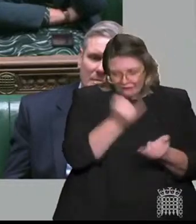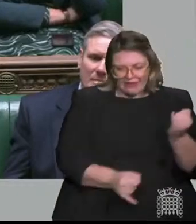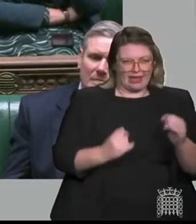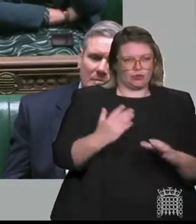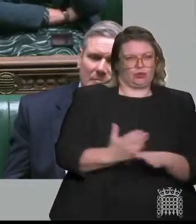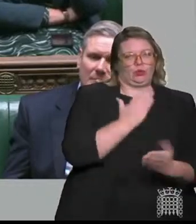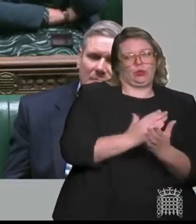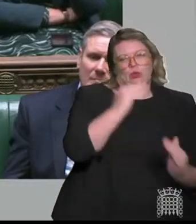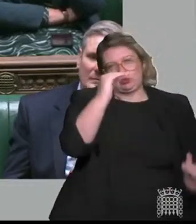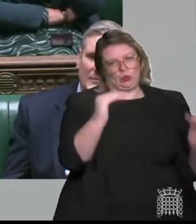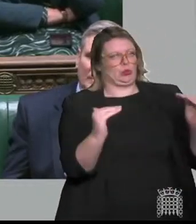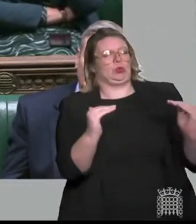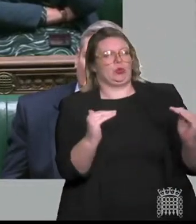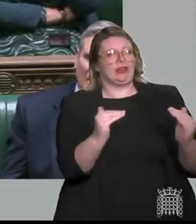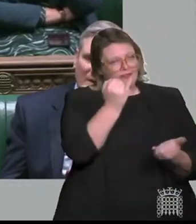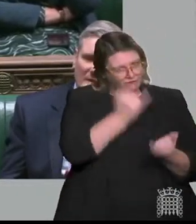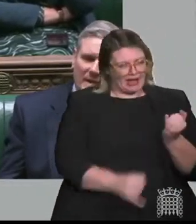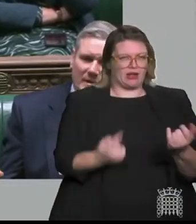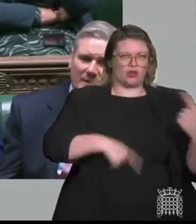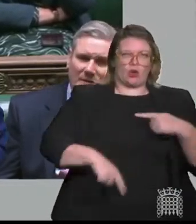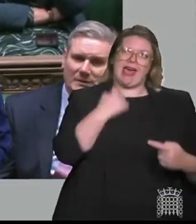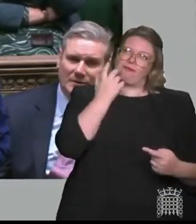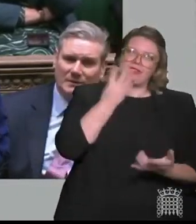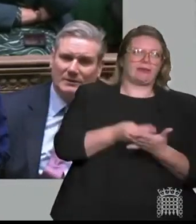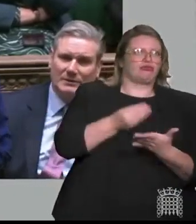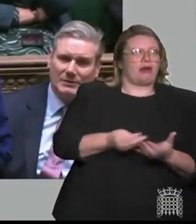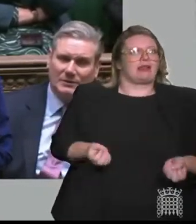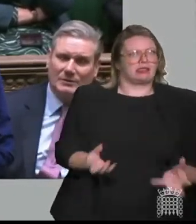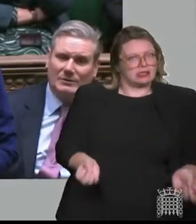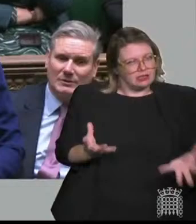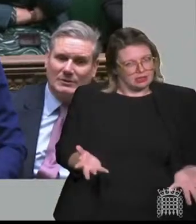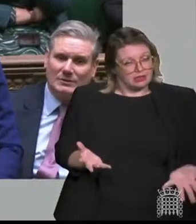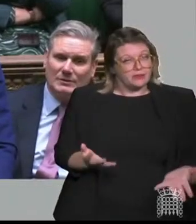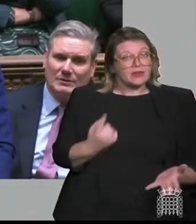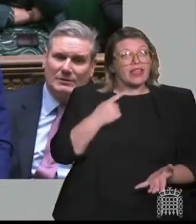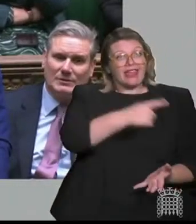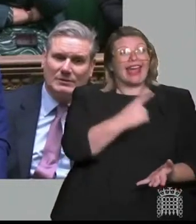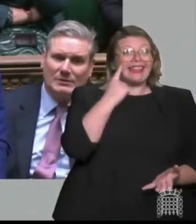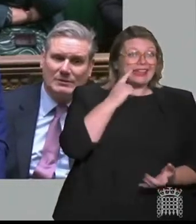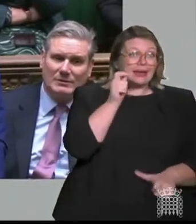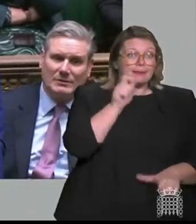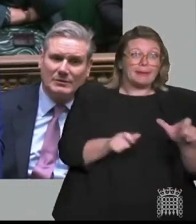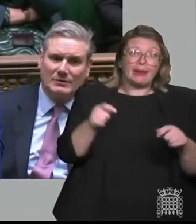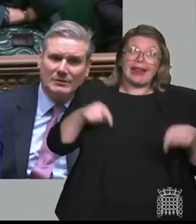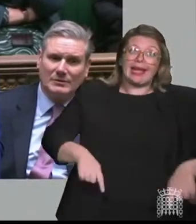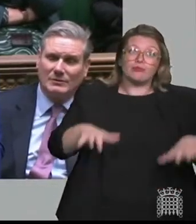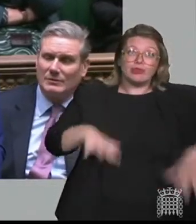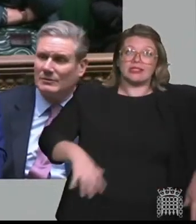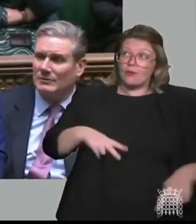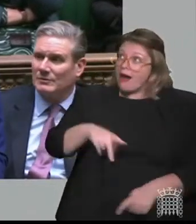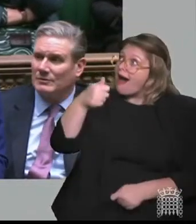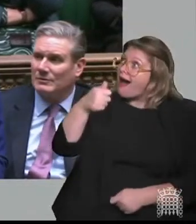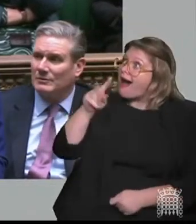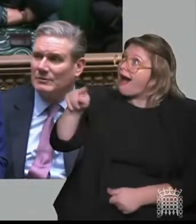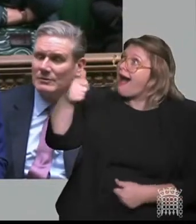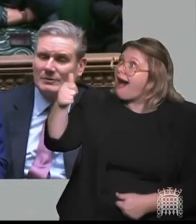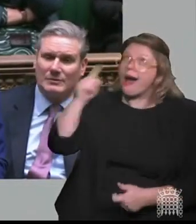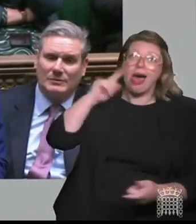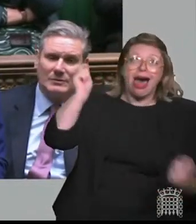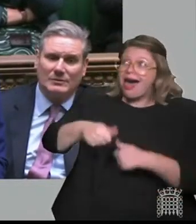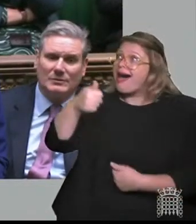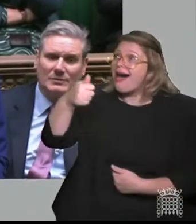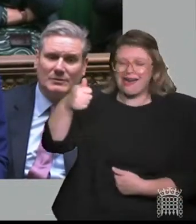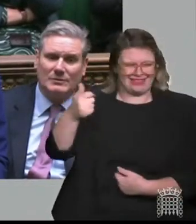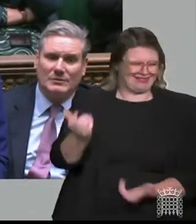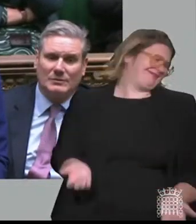and failed on the cost of living too. And now they expect the British people to believe that when they say they are going to turn it all